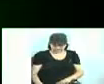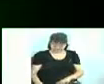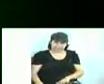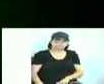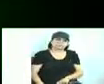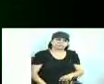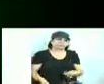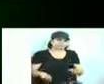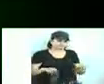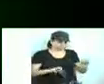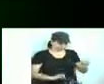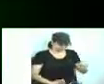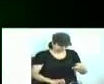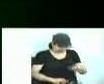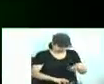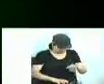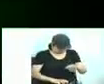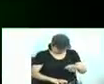Please be seated.